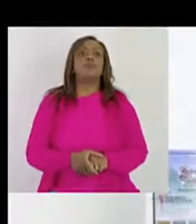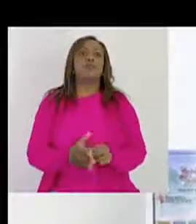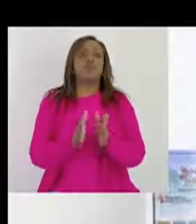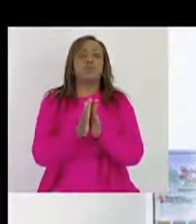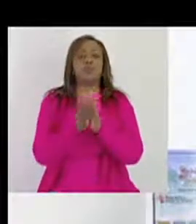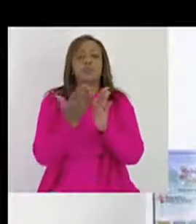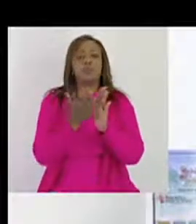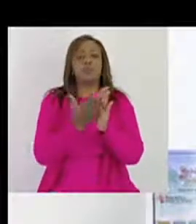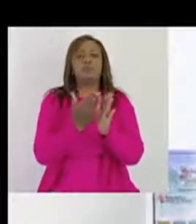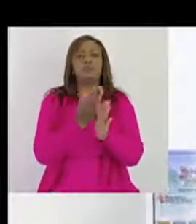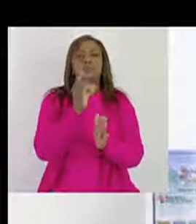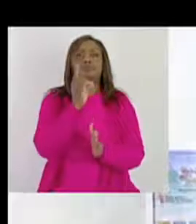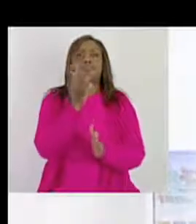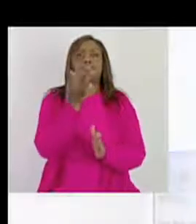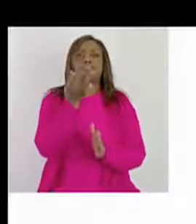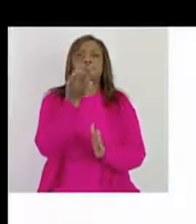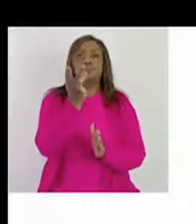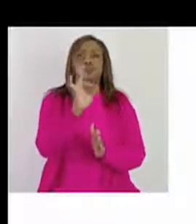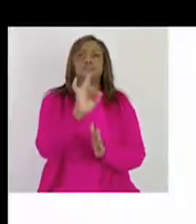page 18.